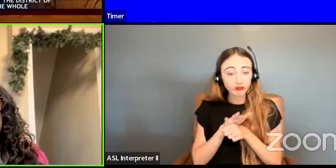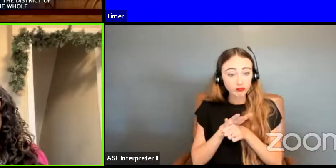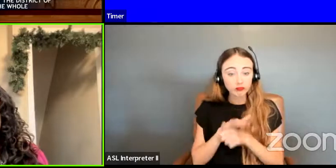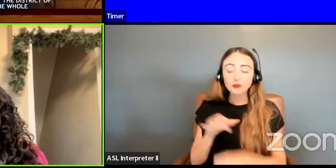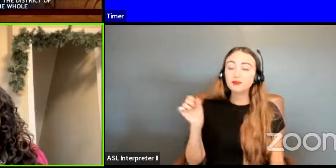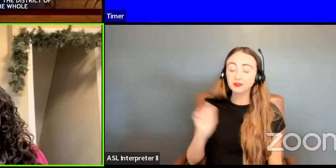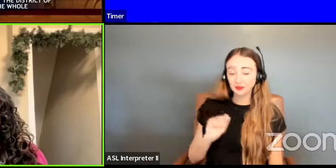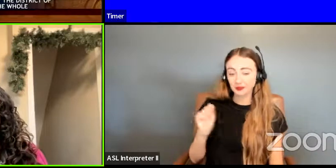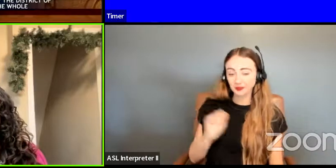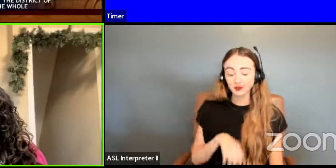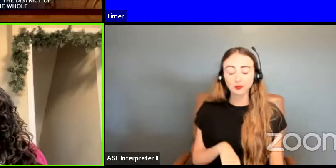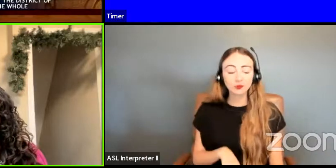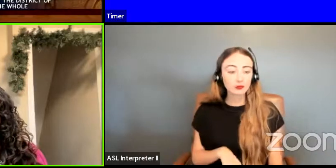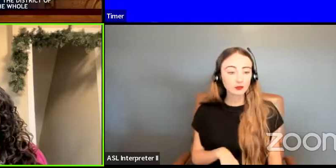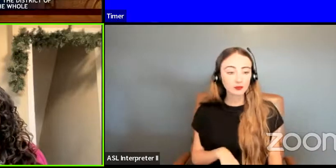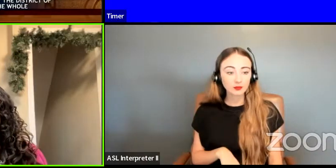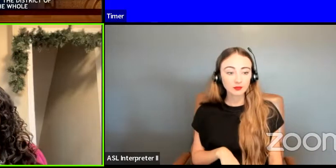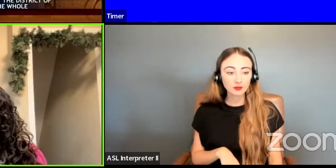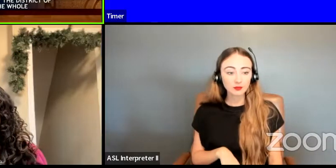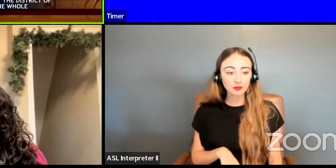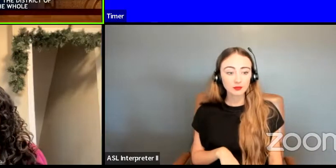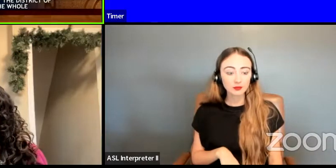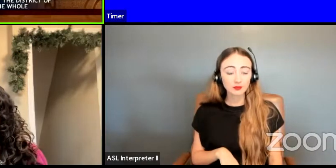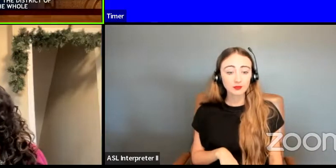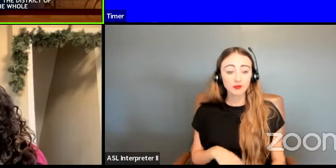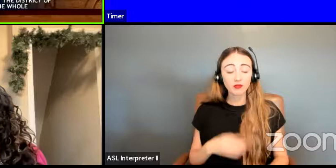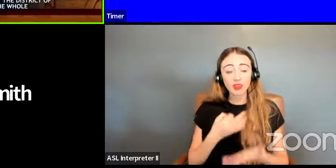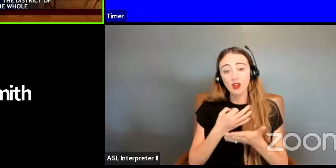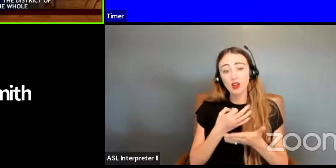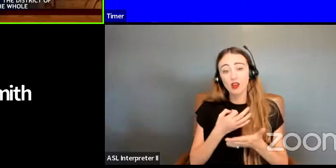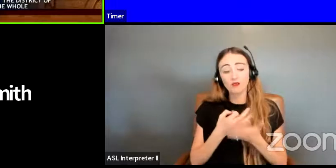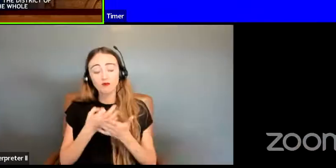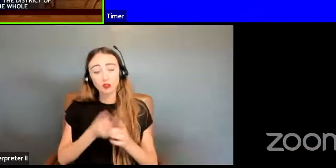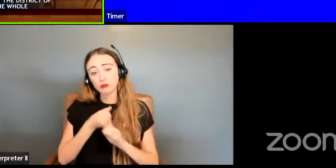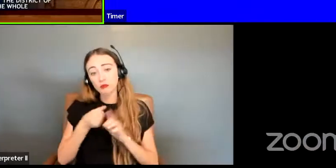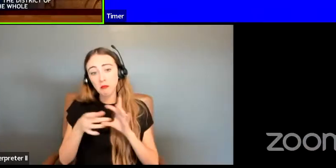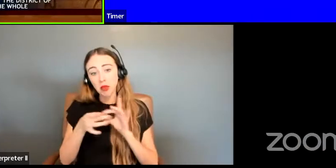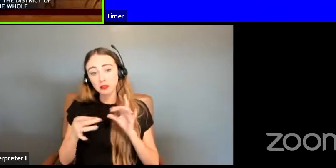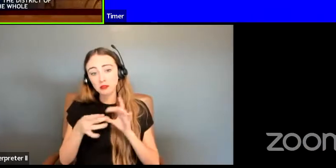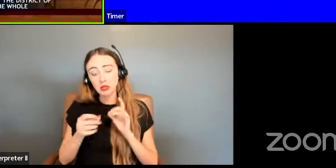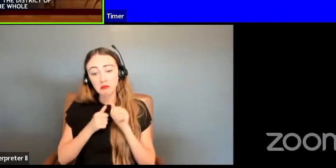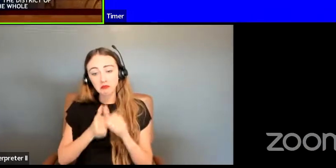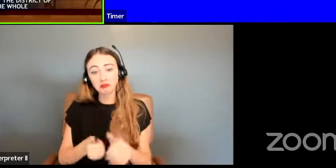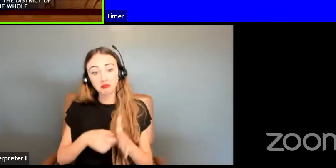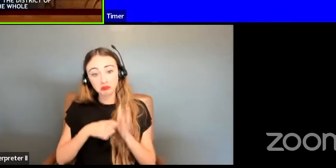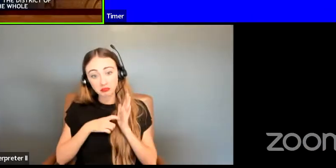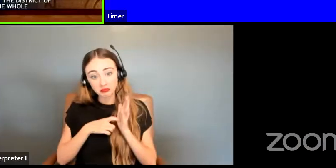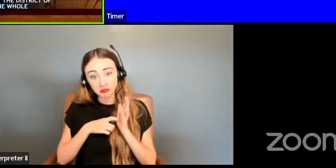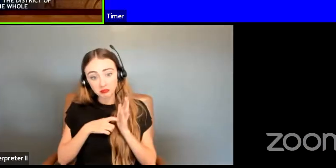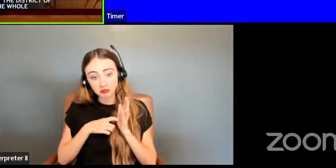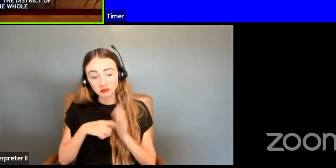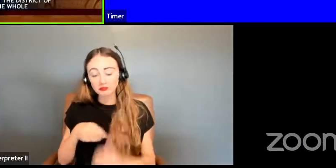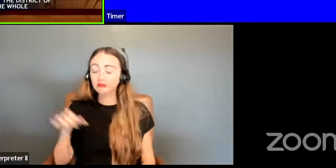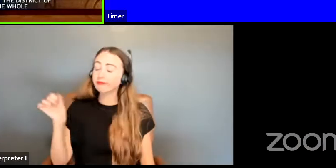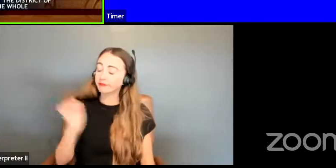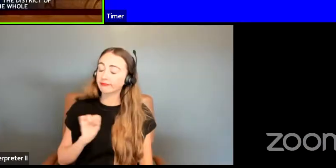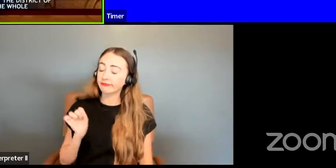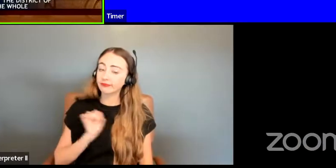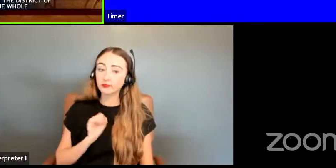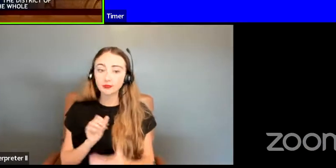is. Mr. Deputy Budget Director, does the measure's fiscal impact statement comply with council requirements? Yes, it